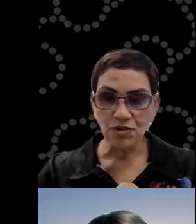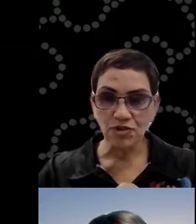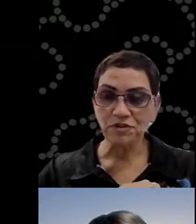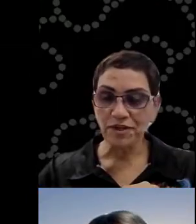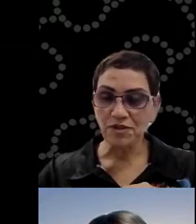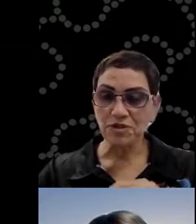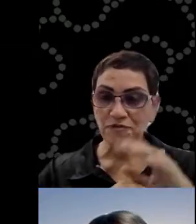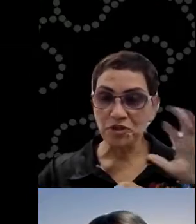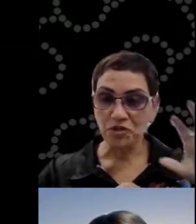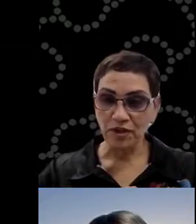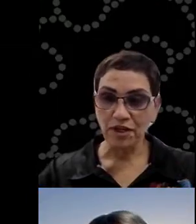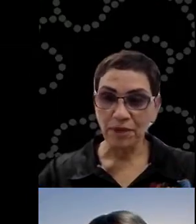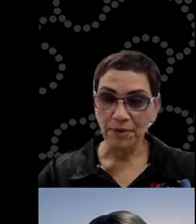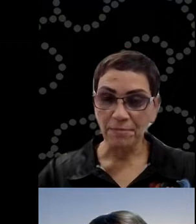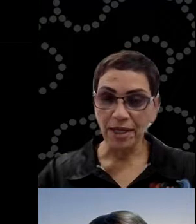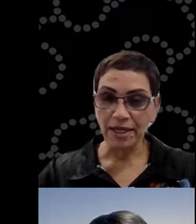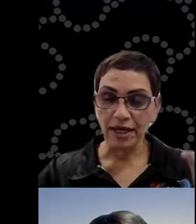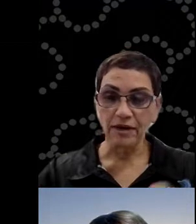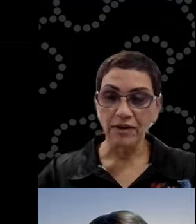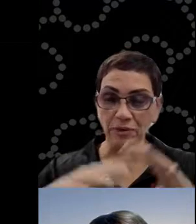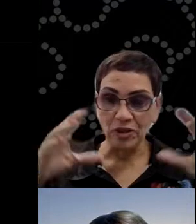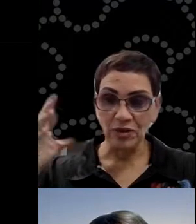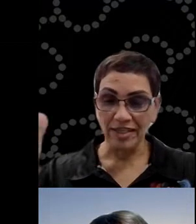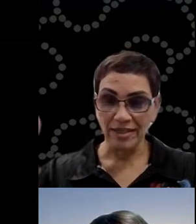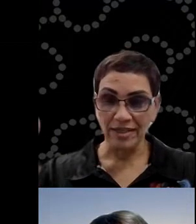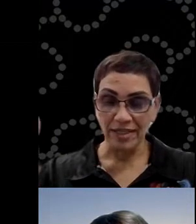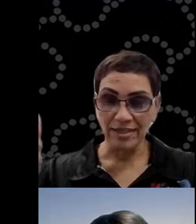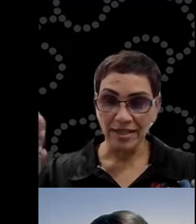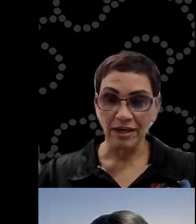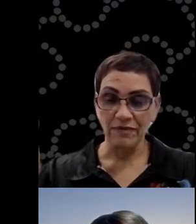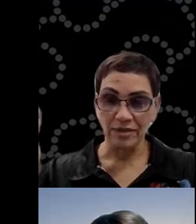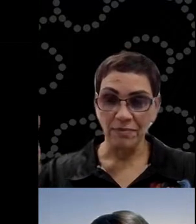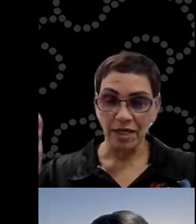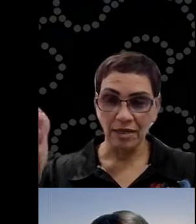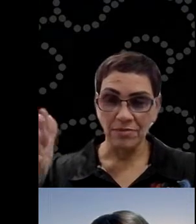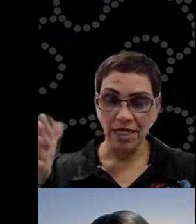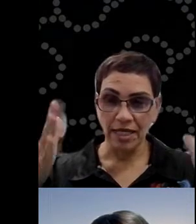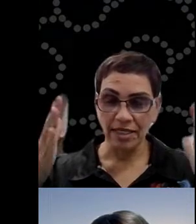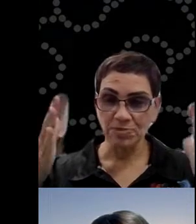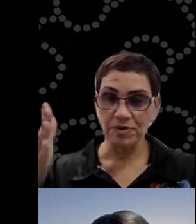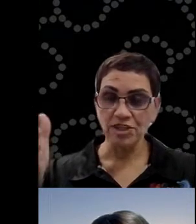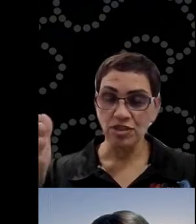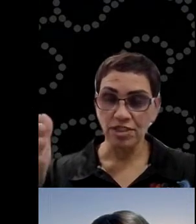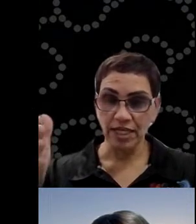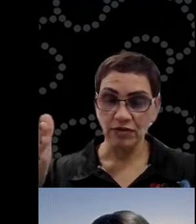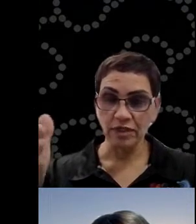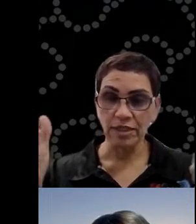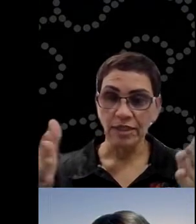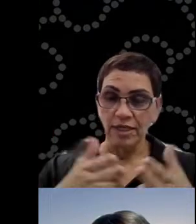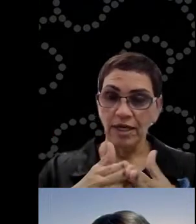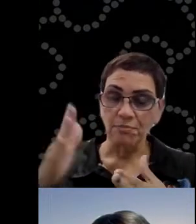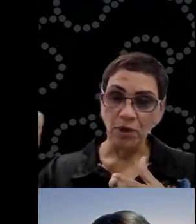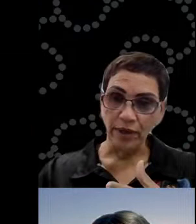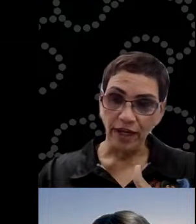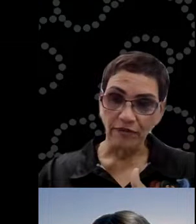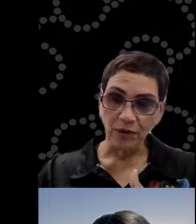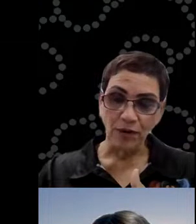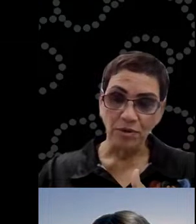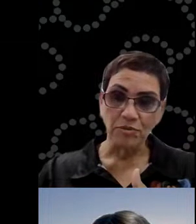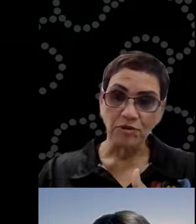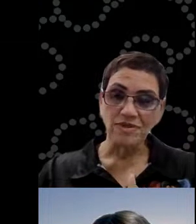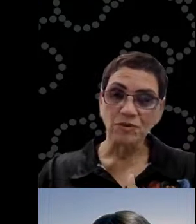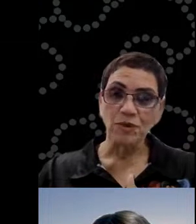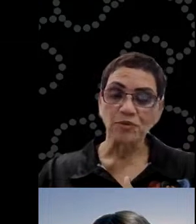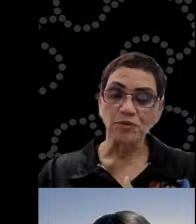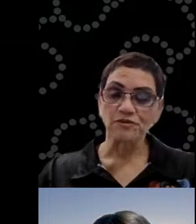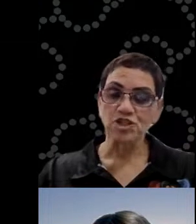The challenge is we've only just finished writing Mulungari. We knew that it needed to have a expiration date on it, but we